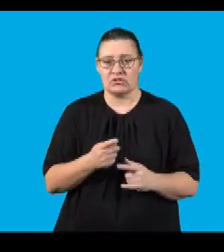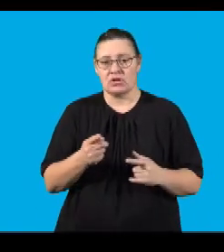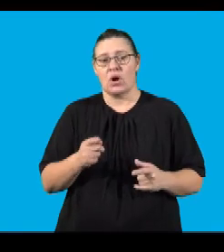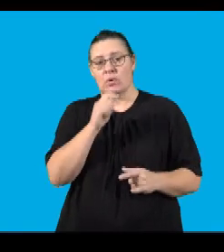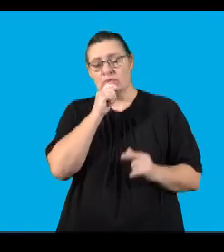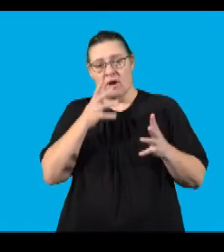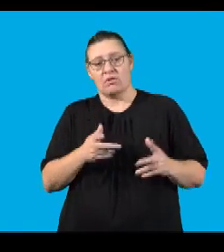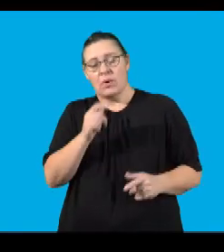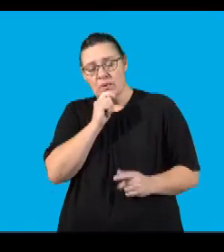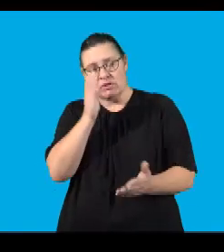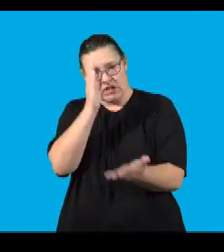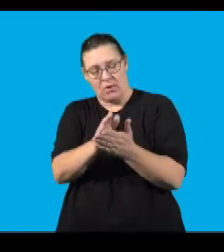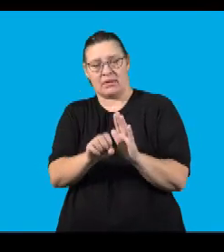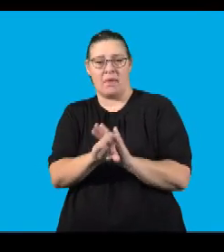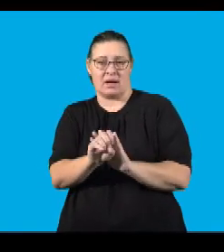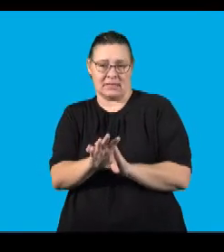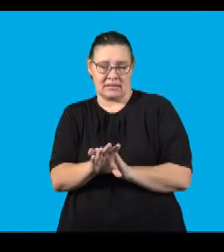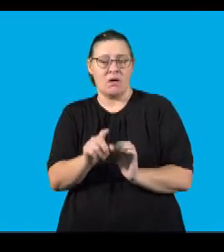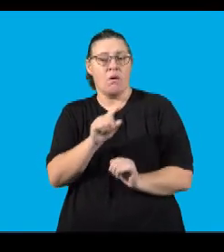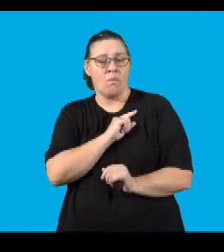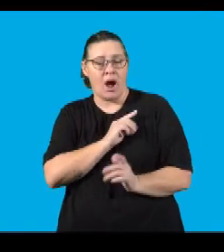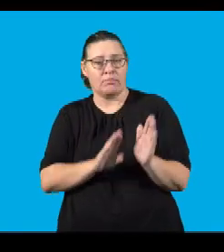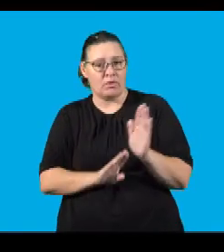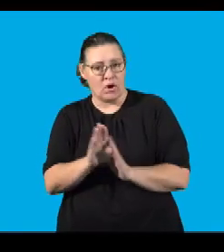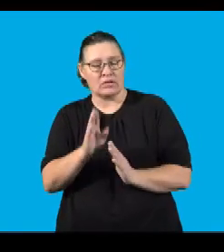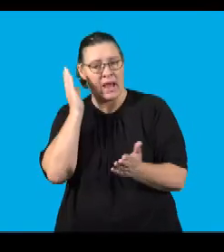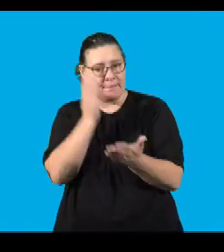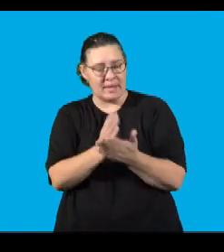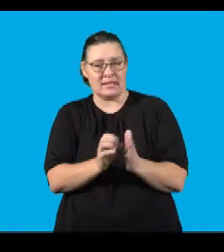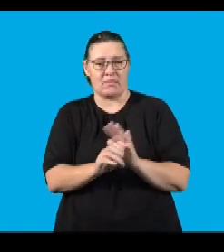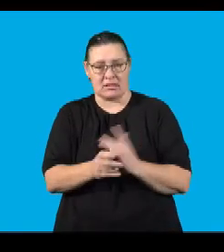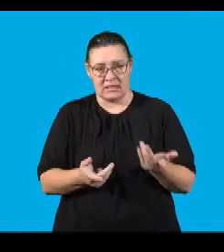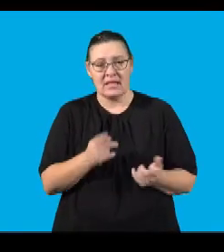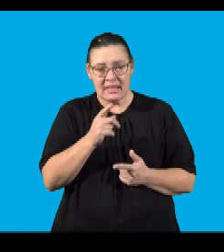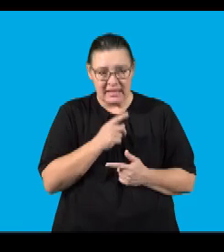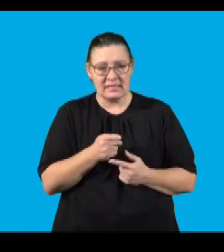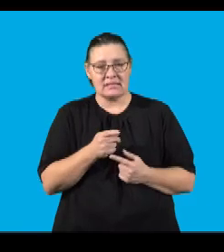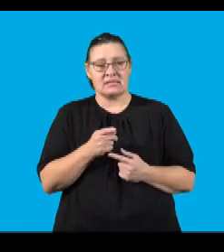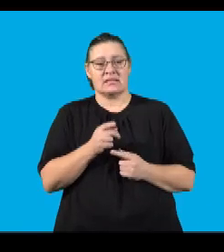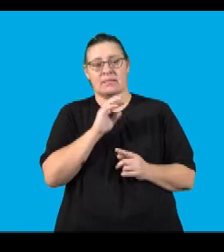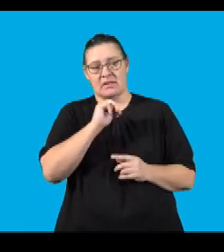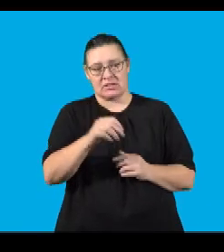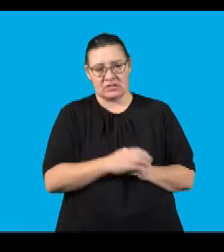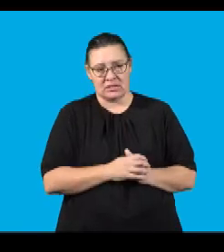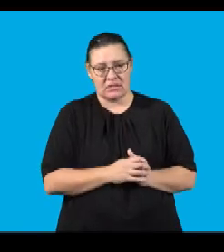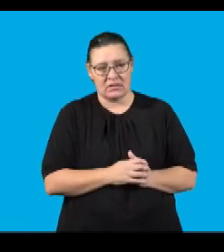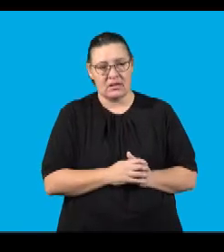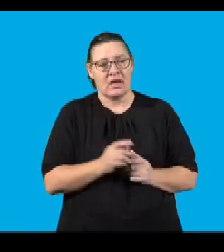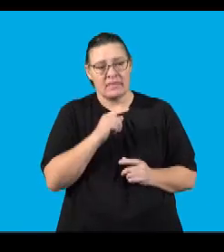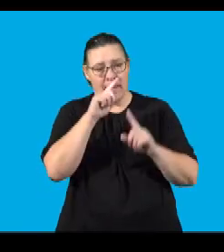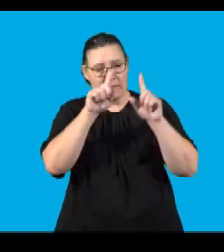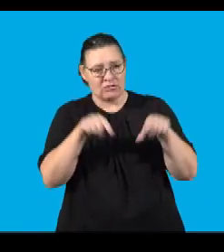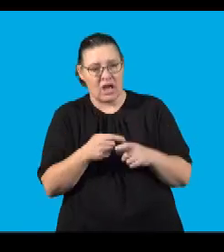the consumer to use direct marketing because it promotes immediate marketing. That's the message. And then here, the